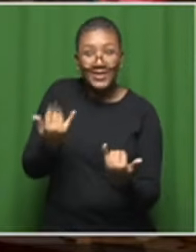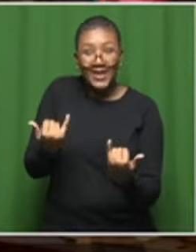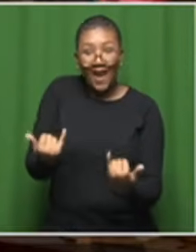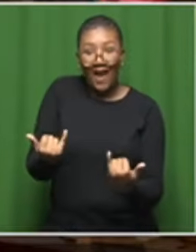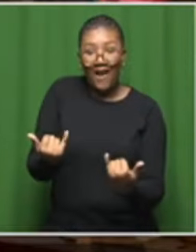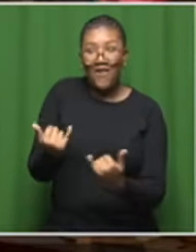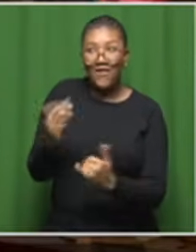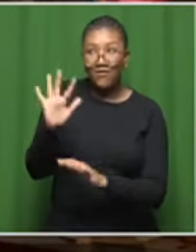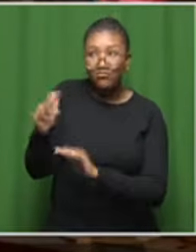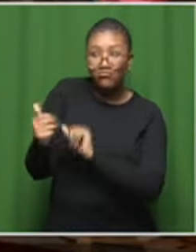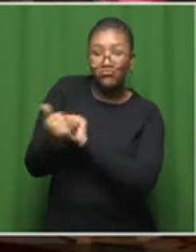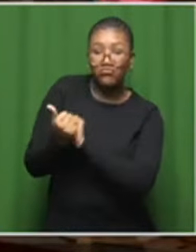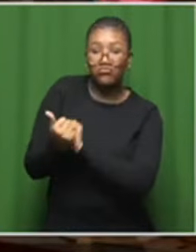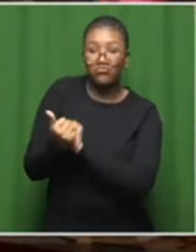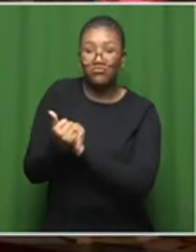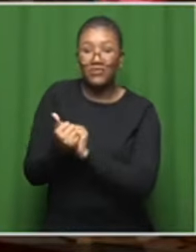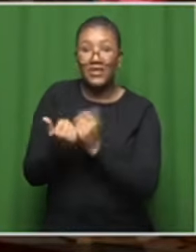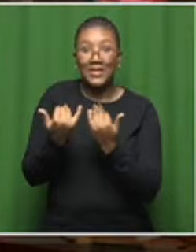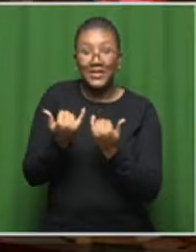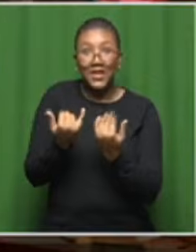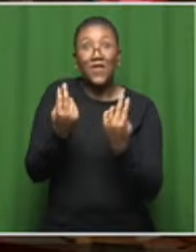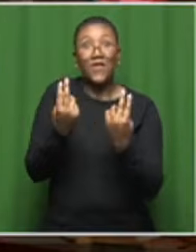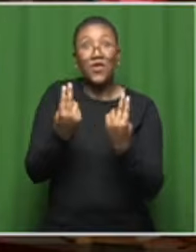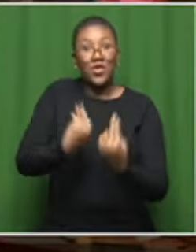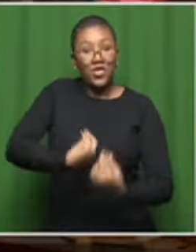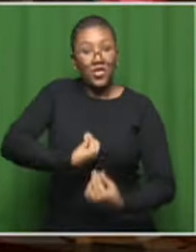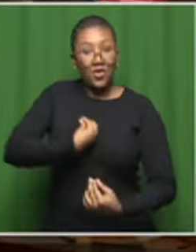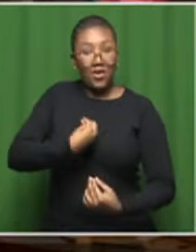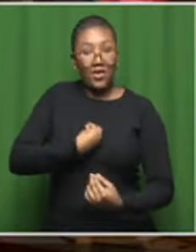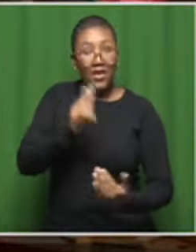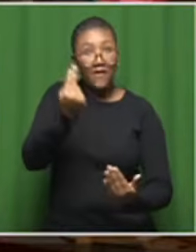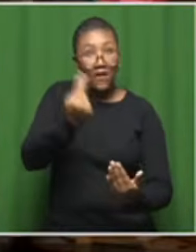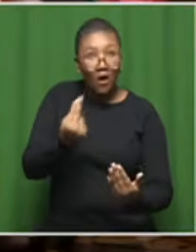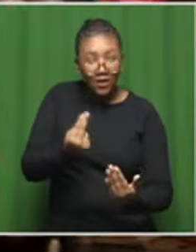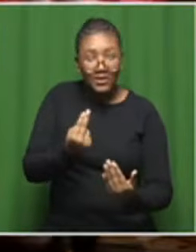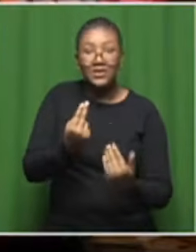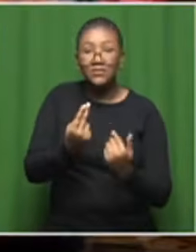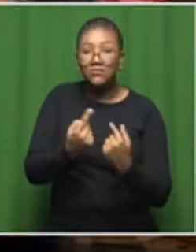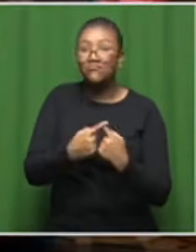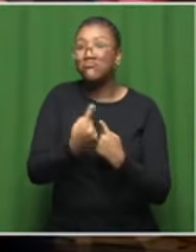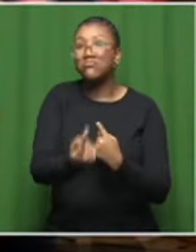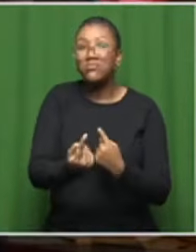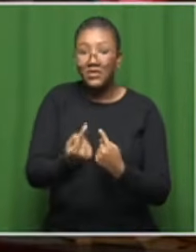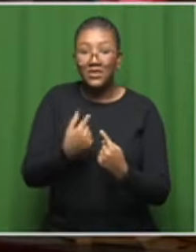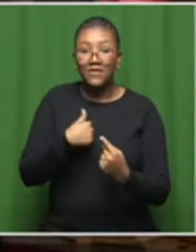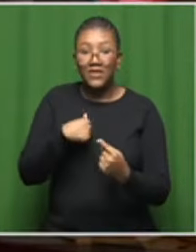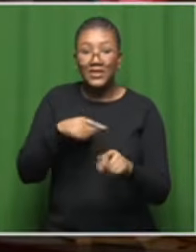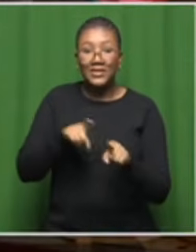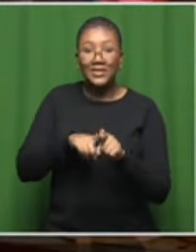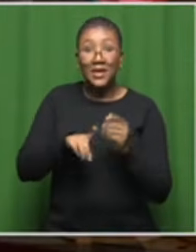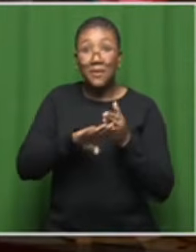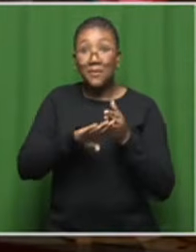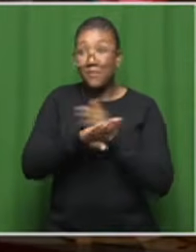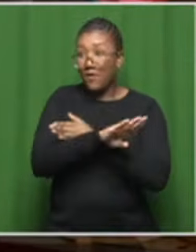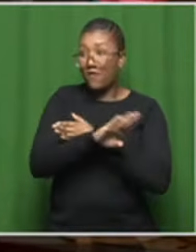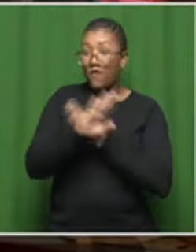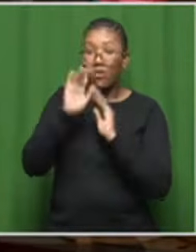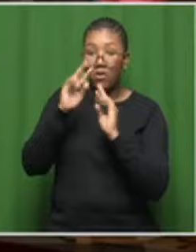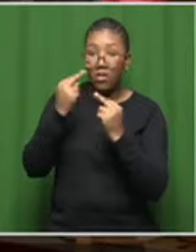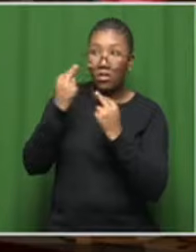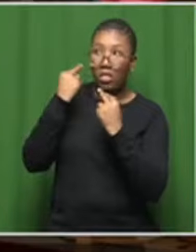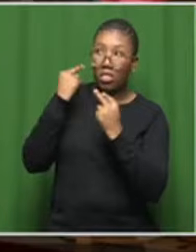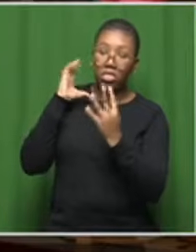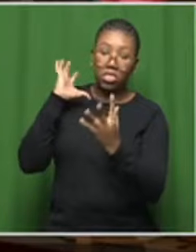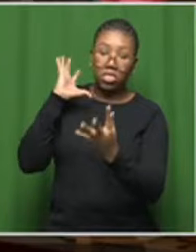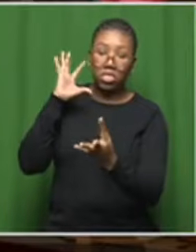that will come afterwards after me. So for me, there's like so many things to look at before, now, and after. So